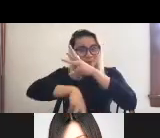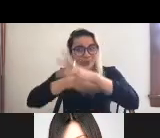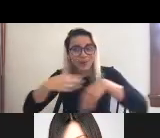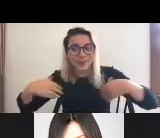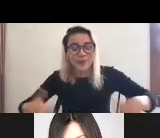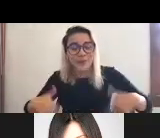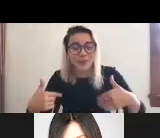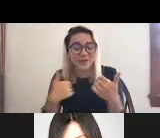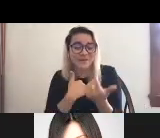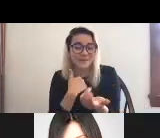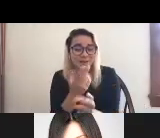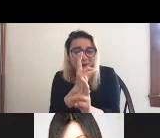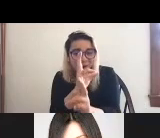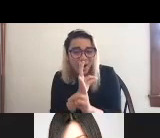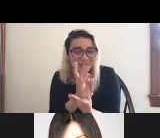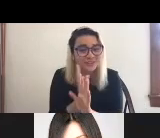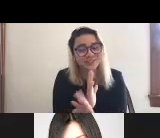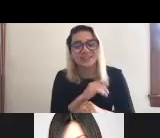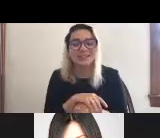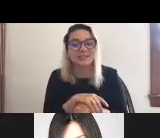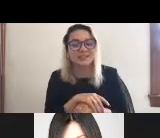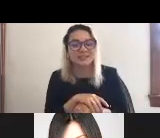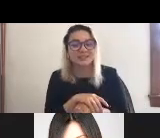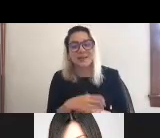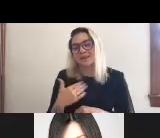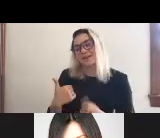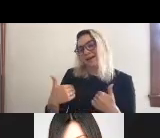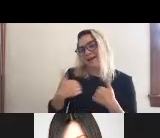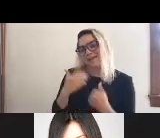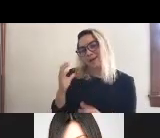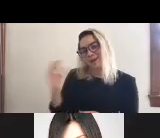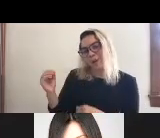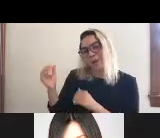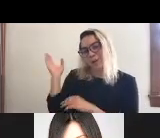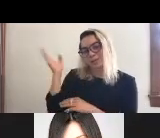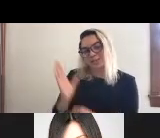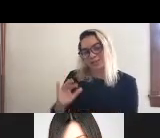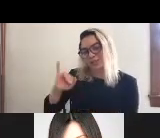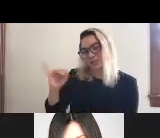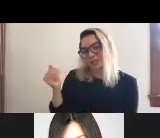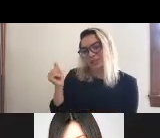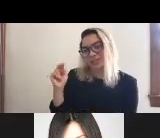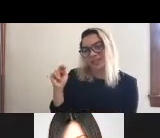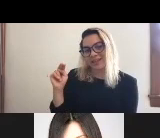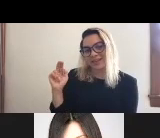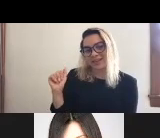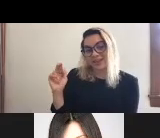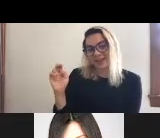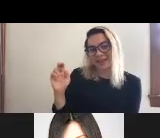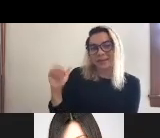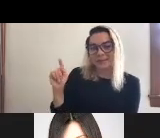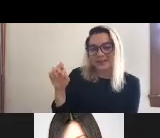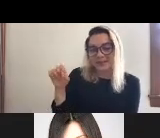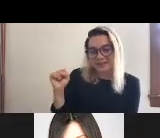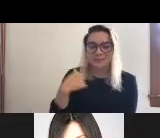honored to be here with you and to be joined by my co-presenter, Janae Bates. And I'm Catherine Evans.